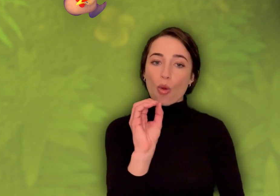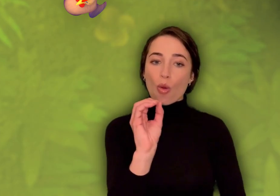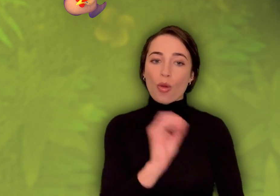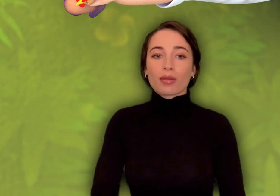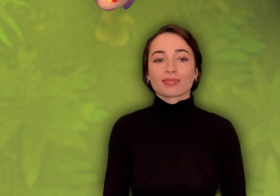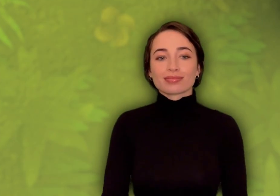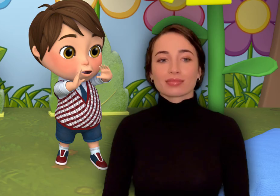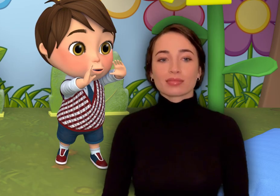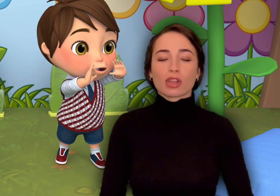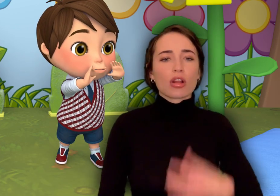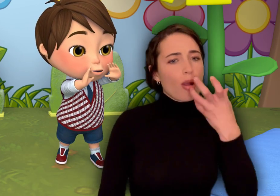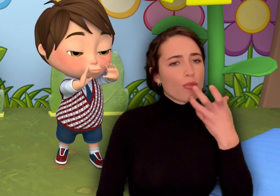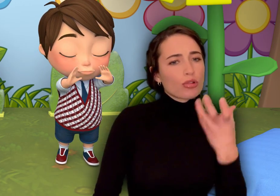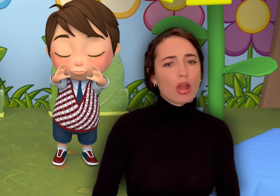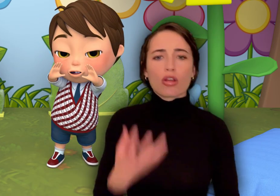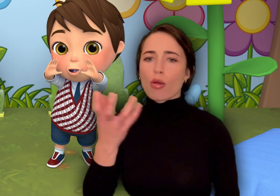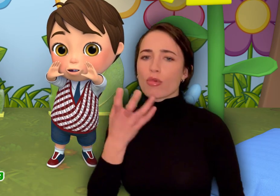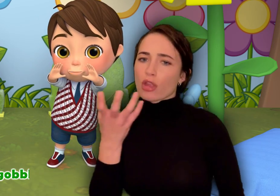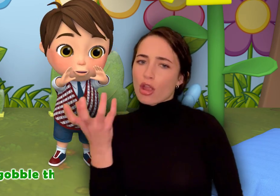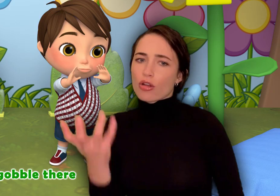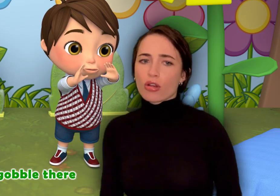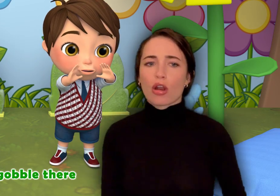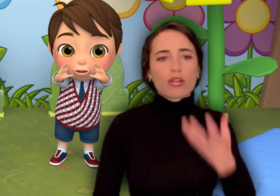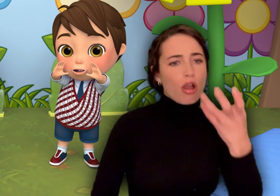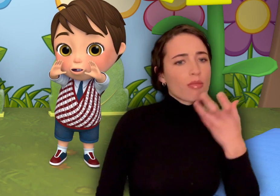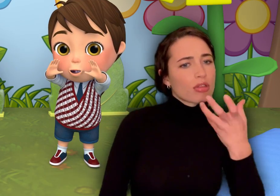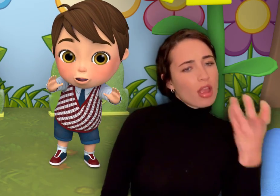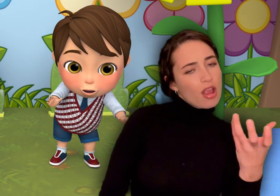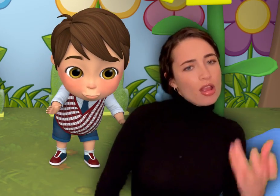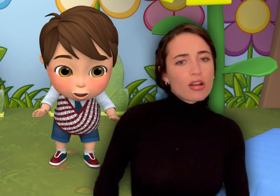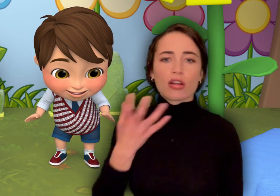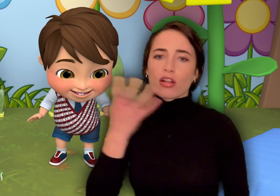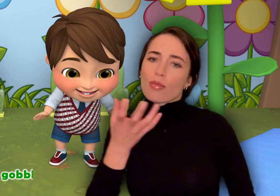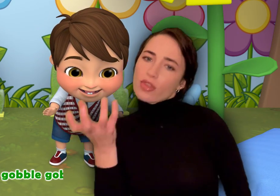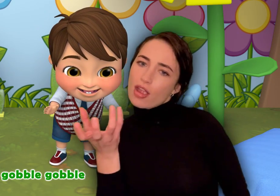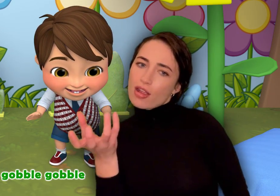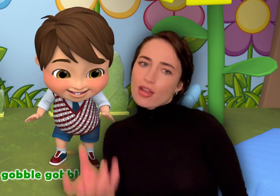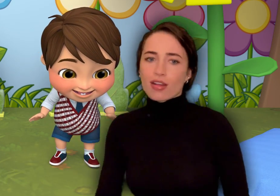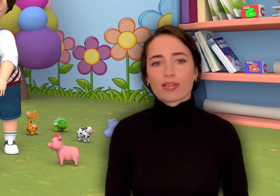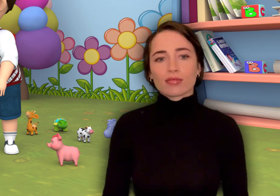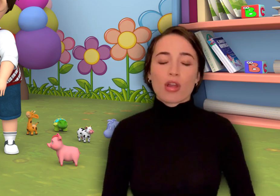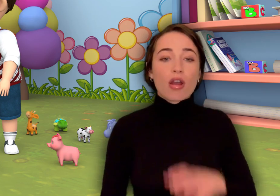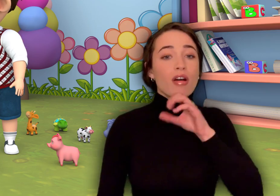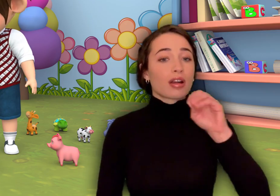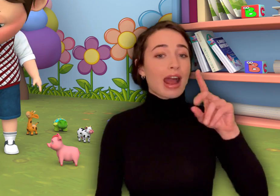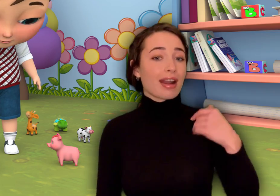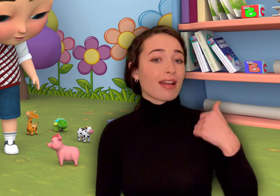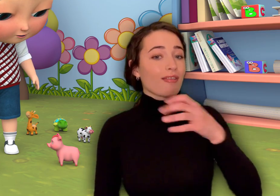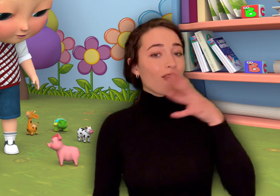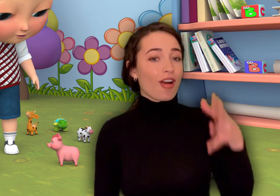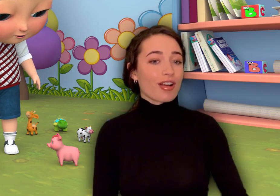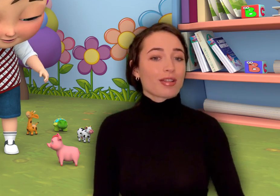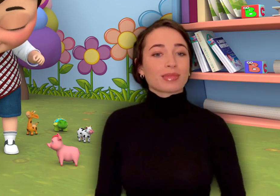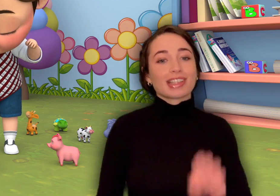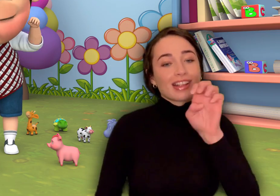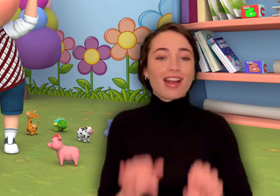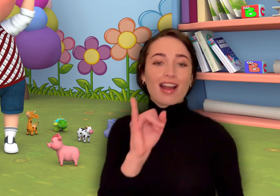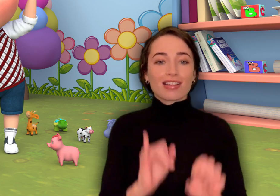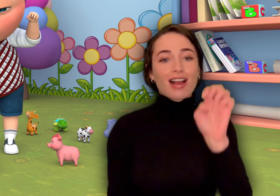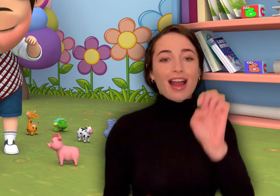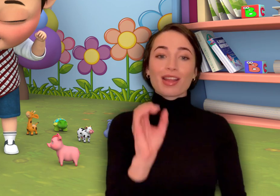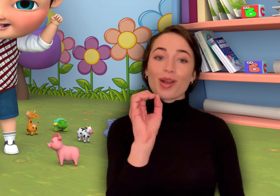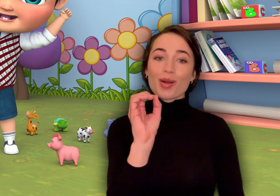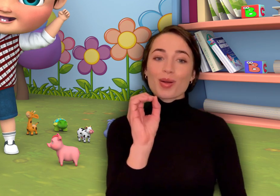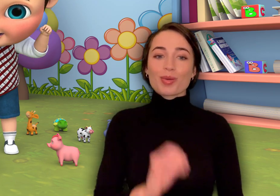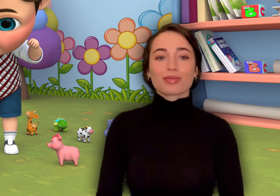e- i-o with a gobble gobble here and a gobble gobble there here a gobble there a gobble everywhere a gobble gobble Old McDonald had a farm